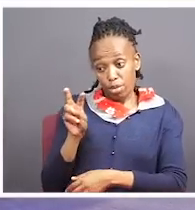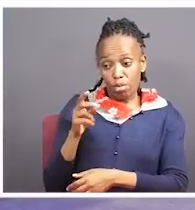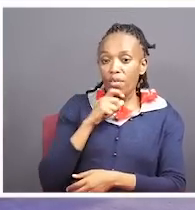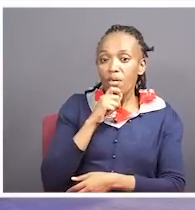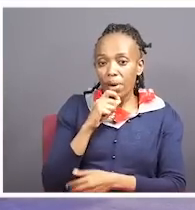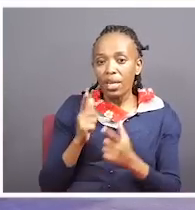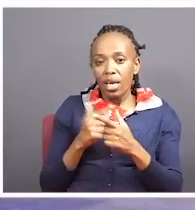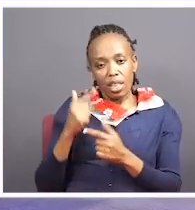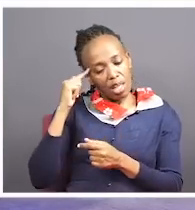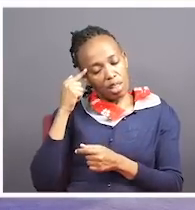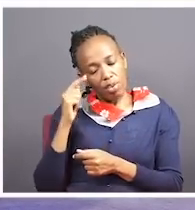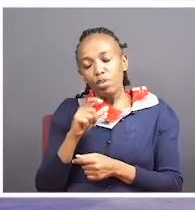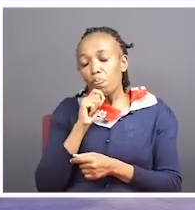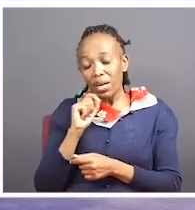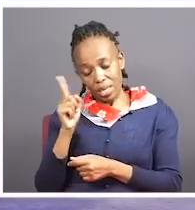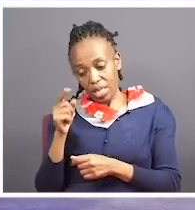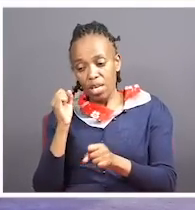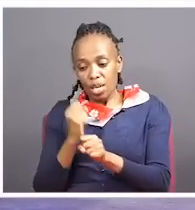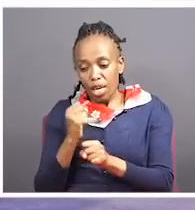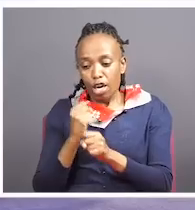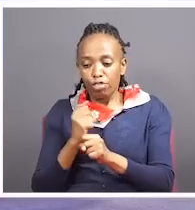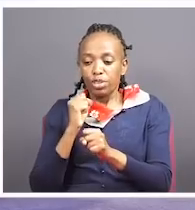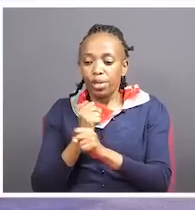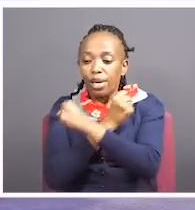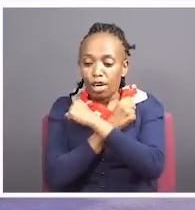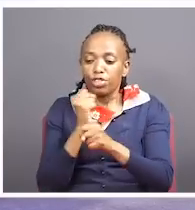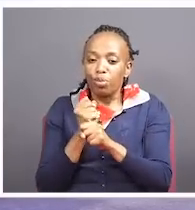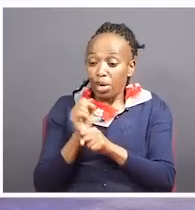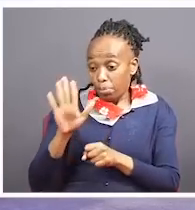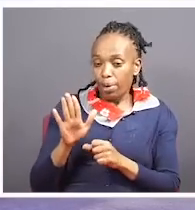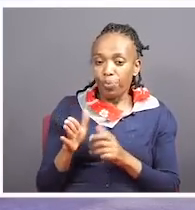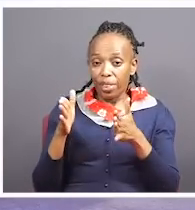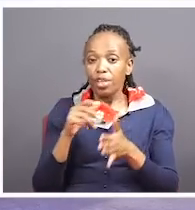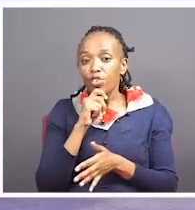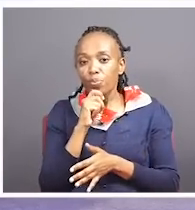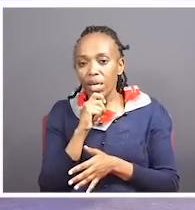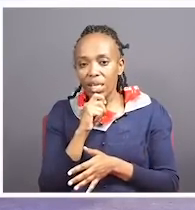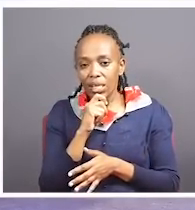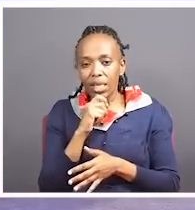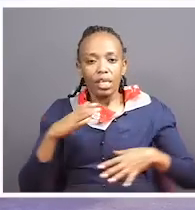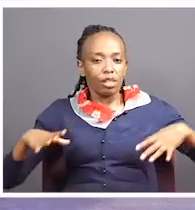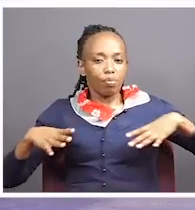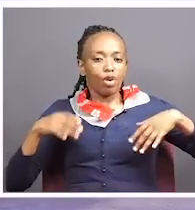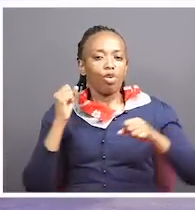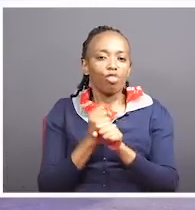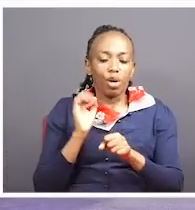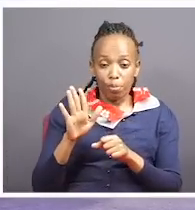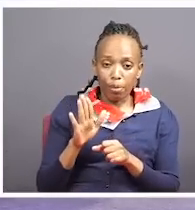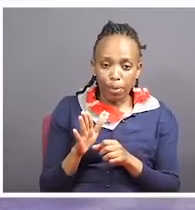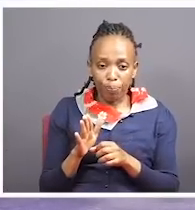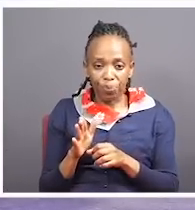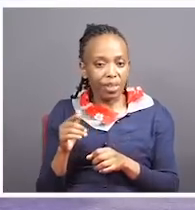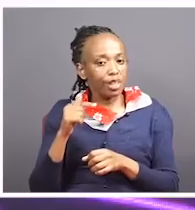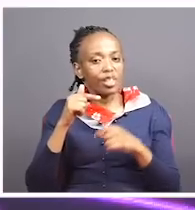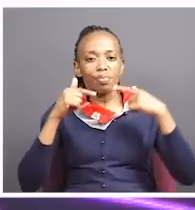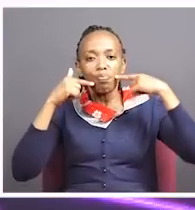I said, this man loves the work he does. And this man is proud of his work.